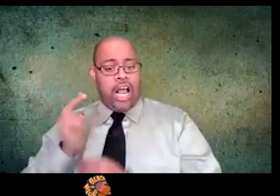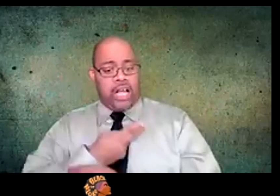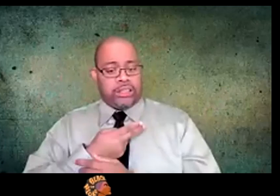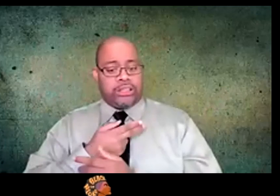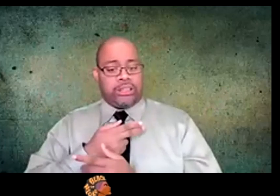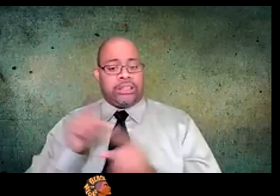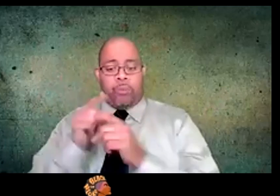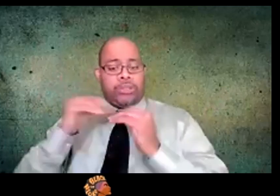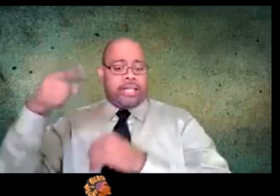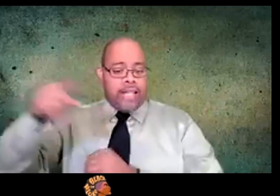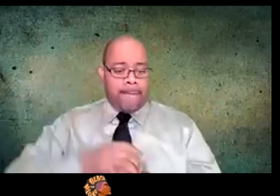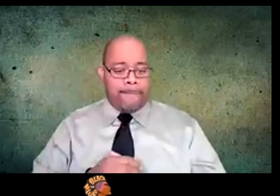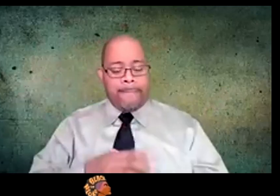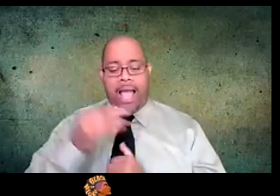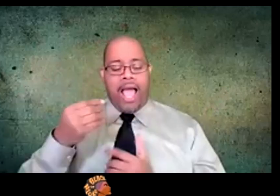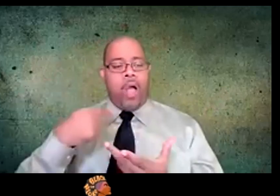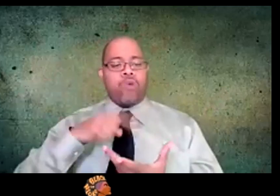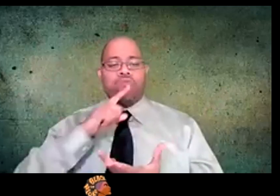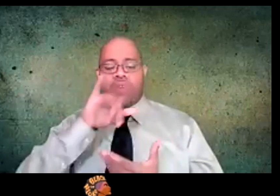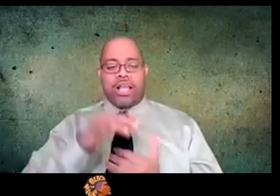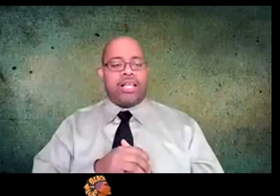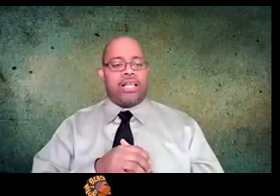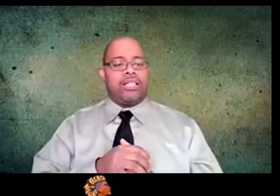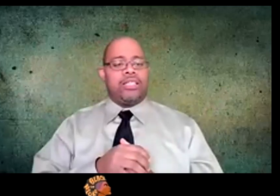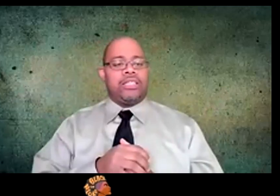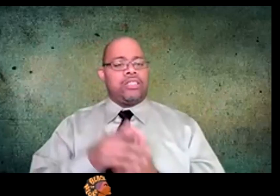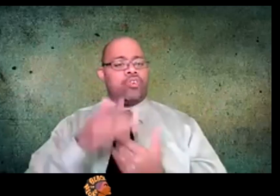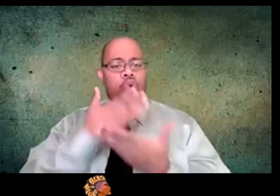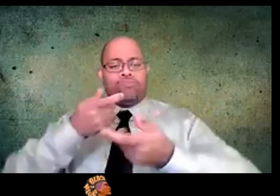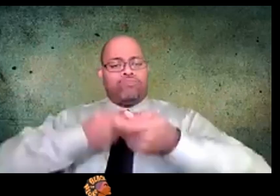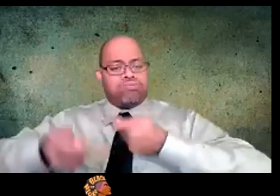we're teaching them. So it's just been an amazing exchange.